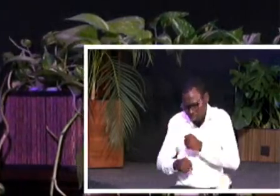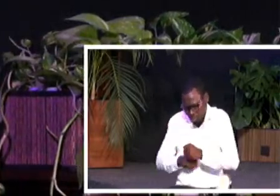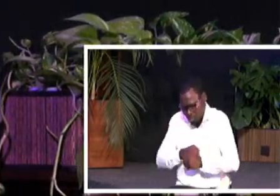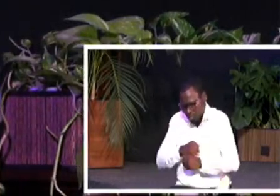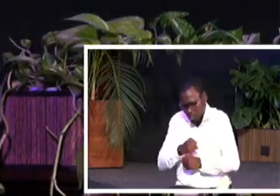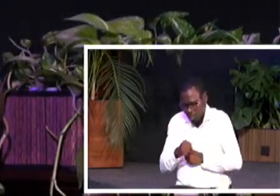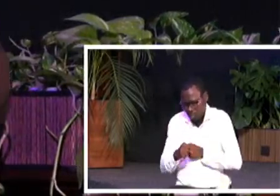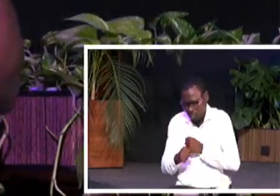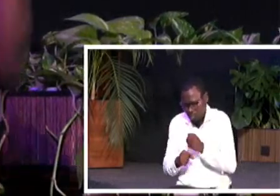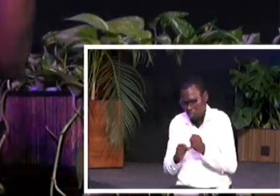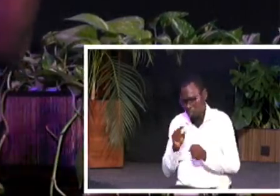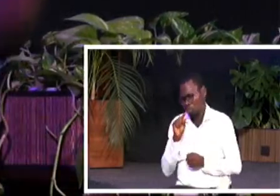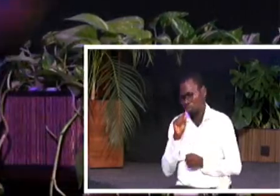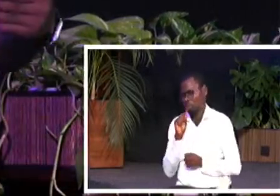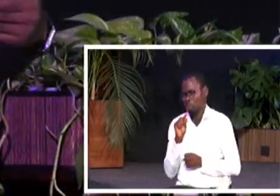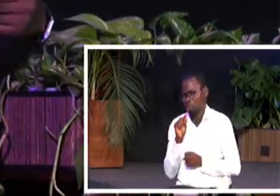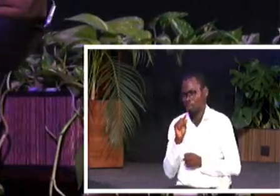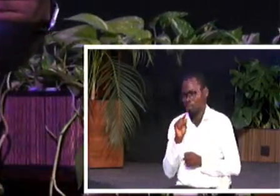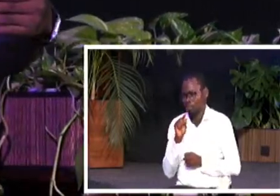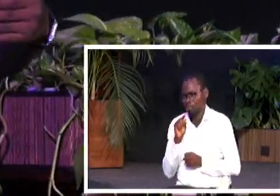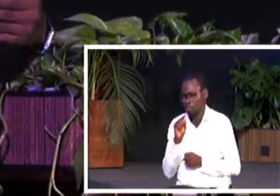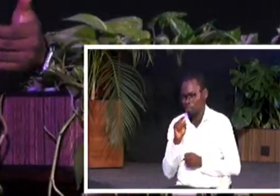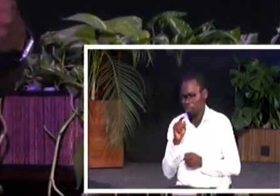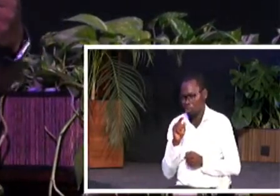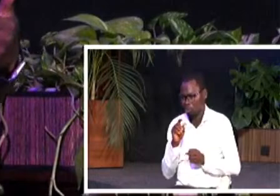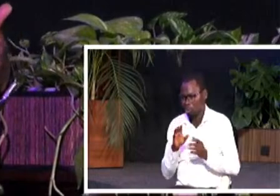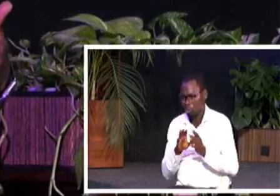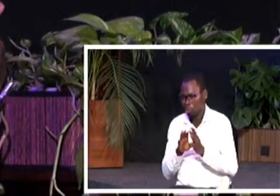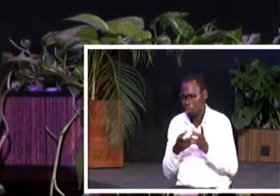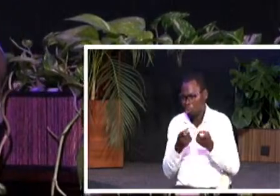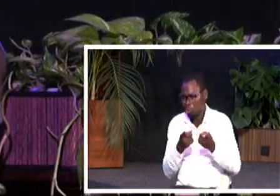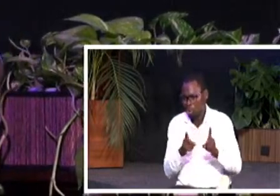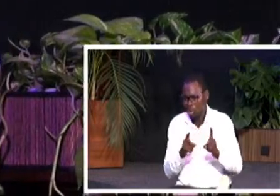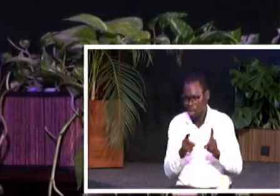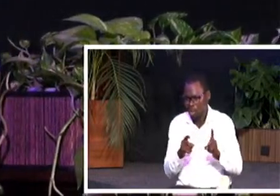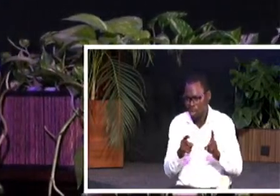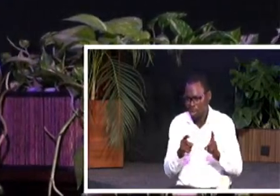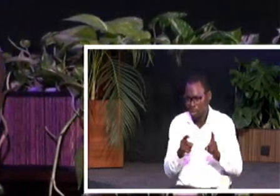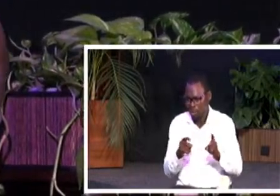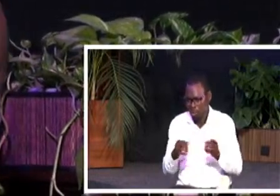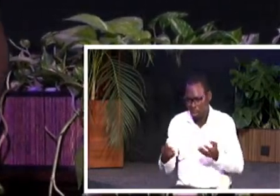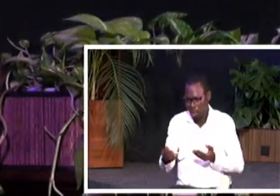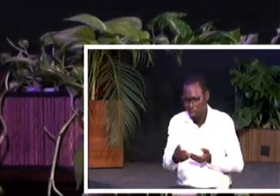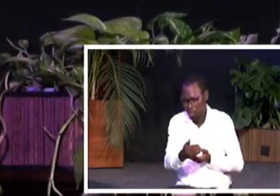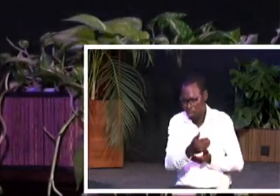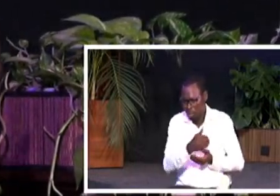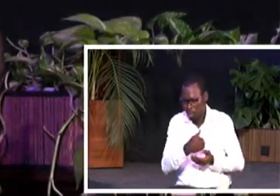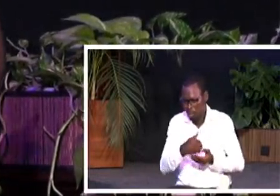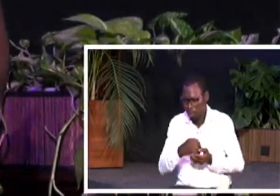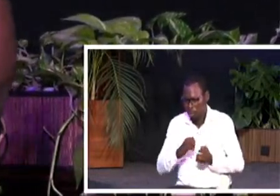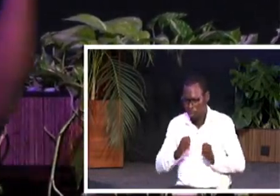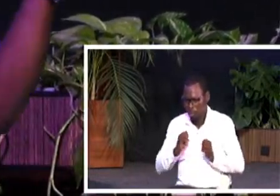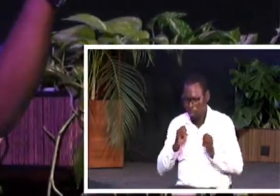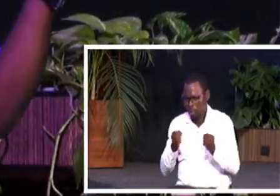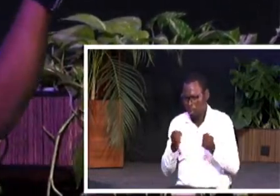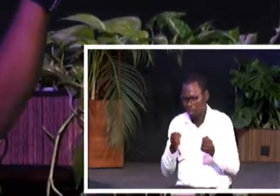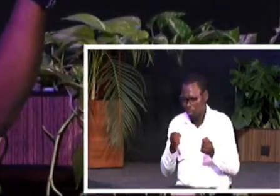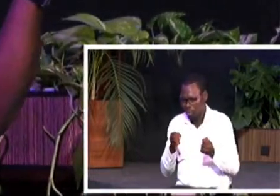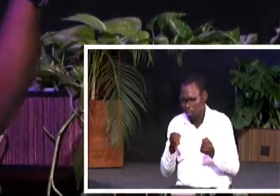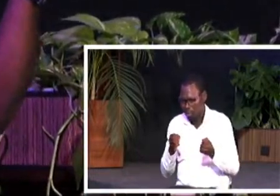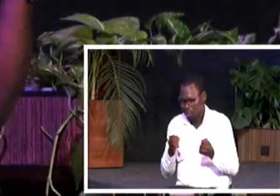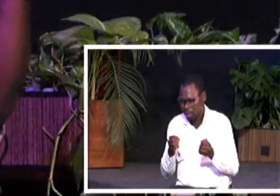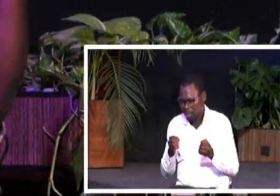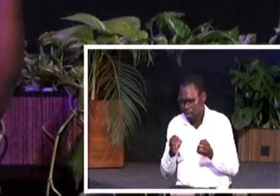challenges. So when you start reaping the efforts, of going alone, of